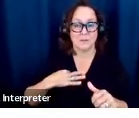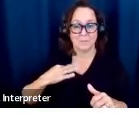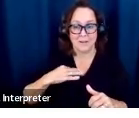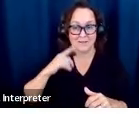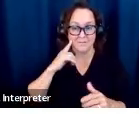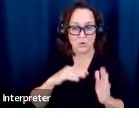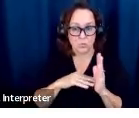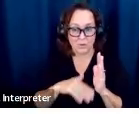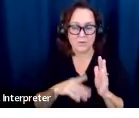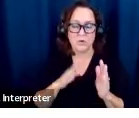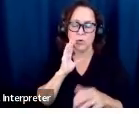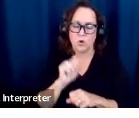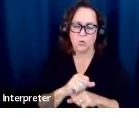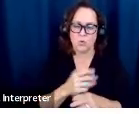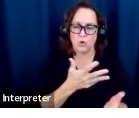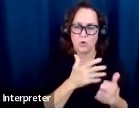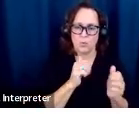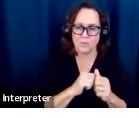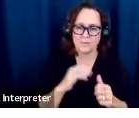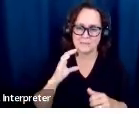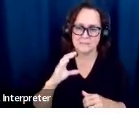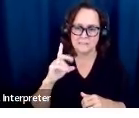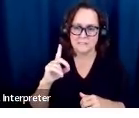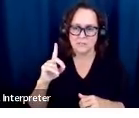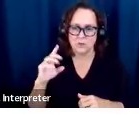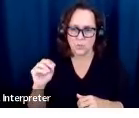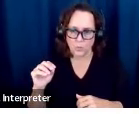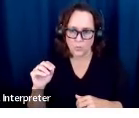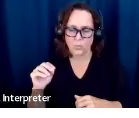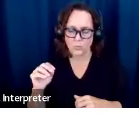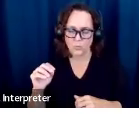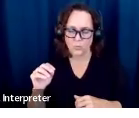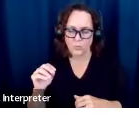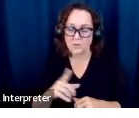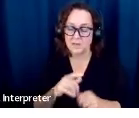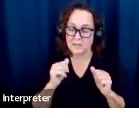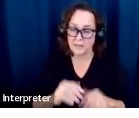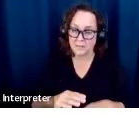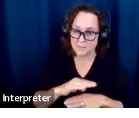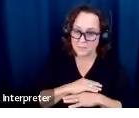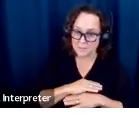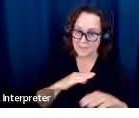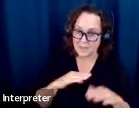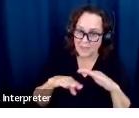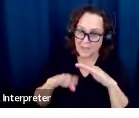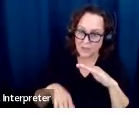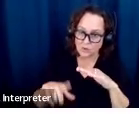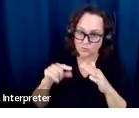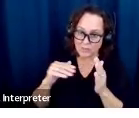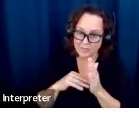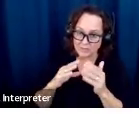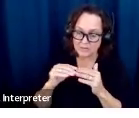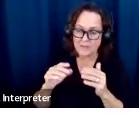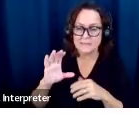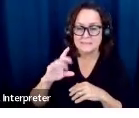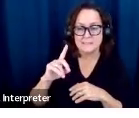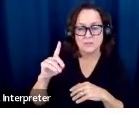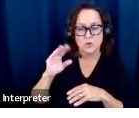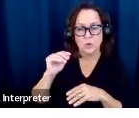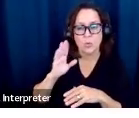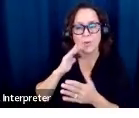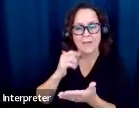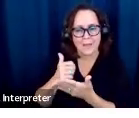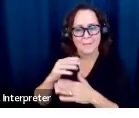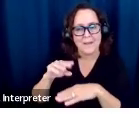CDDO to kind of assess whether their needs could likely be met under a $20,000 limit, and the CDDO will help advise them about